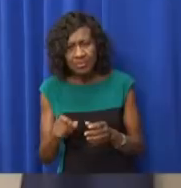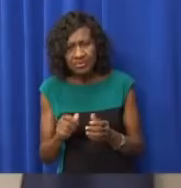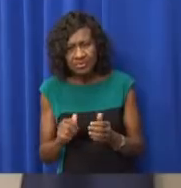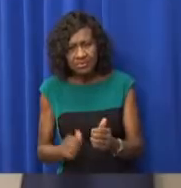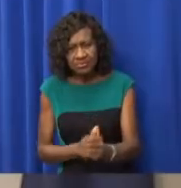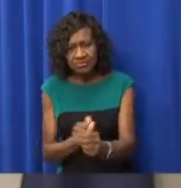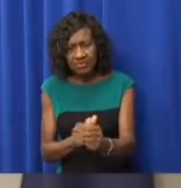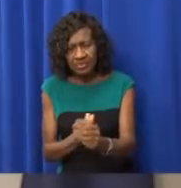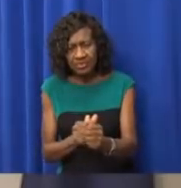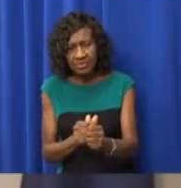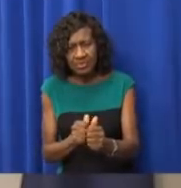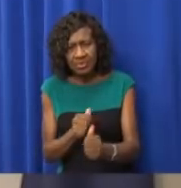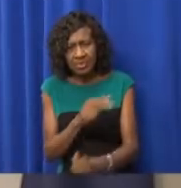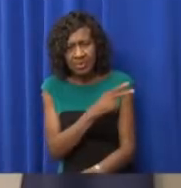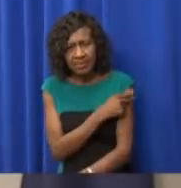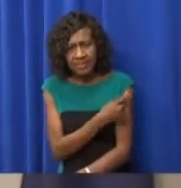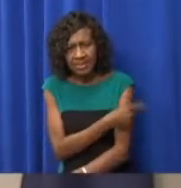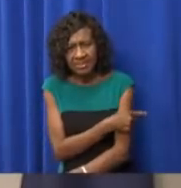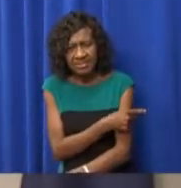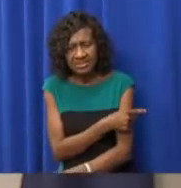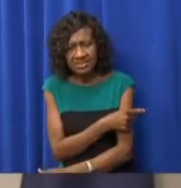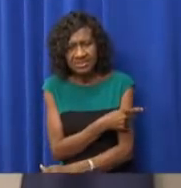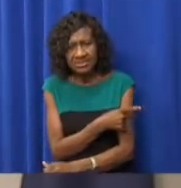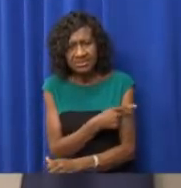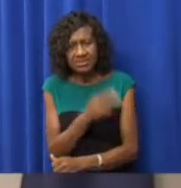Patients should be scheduled at intervals so that